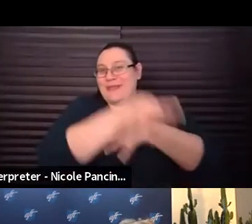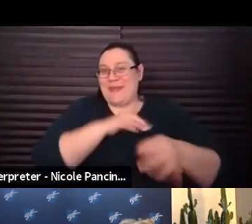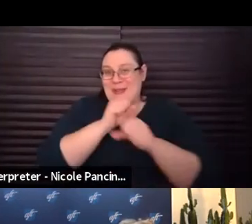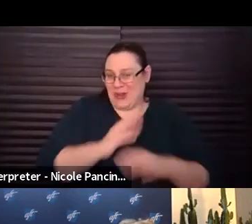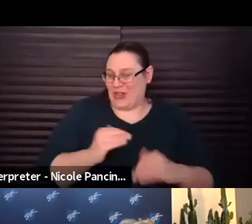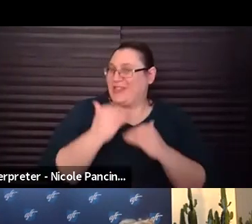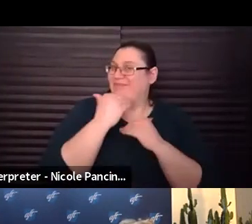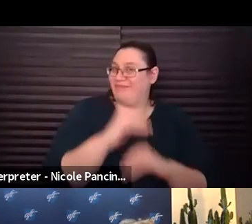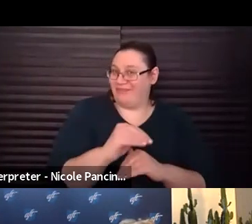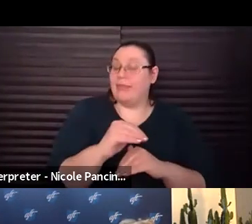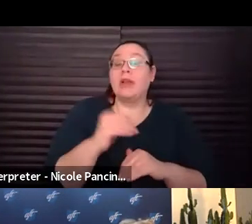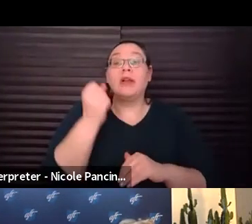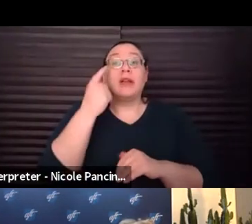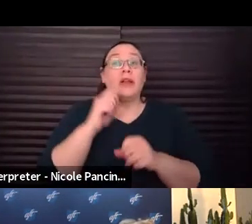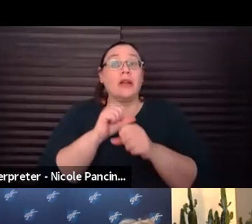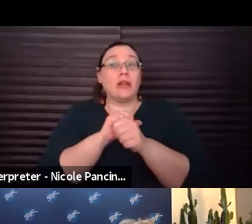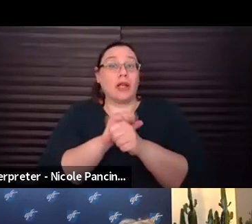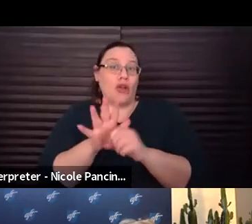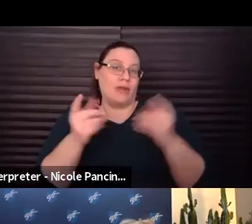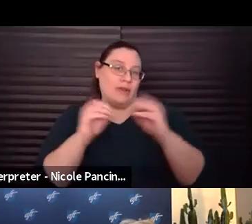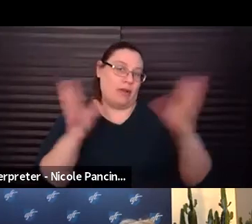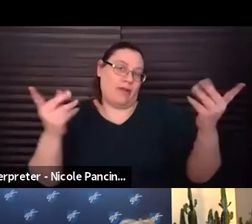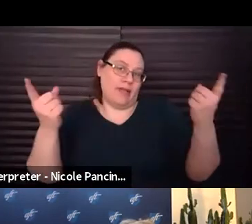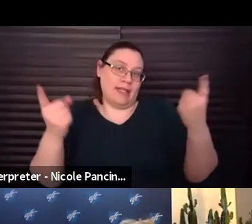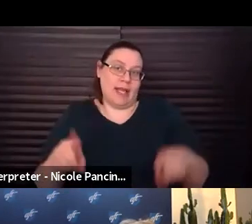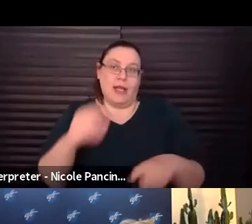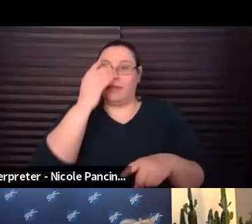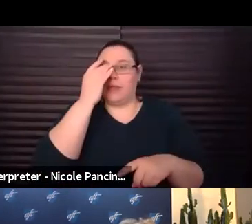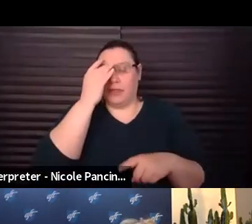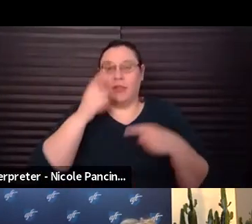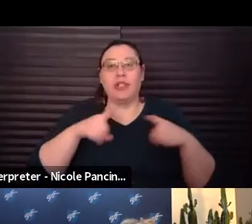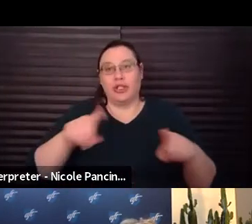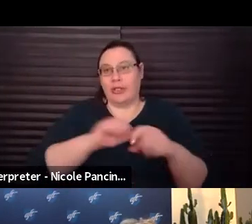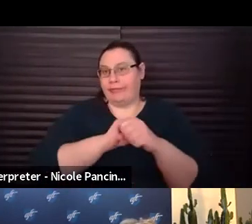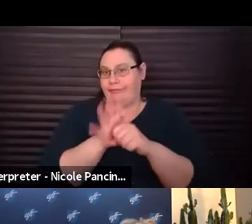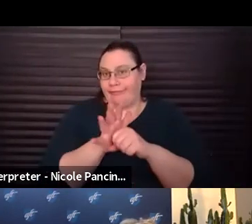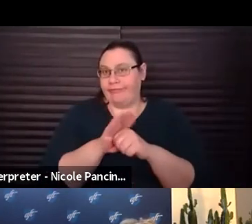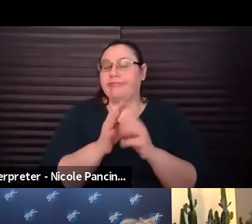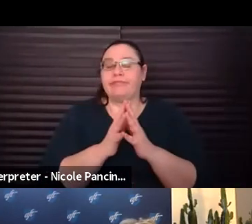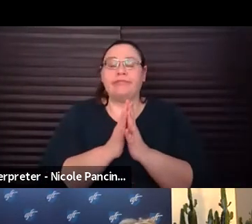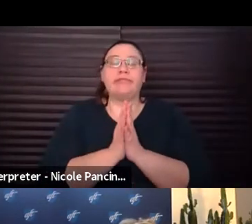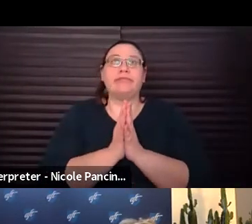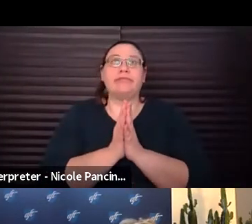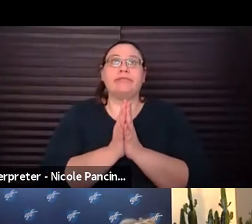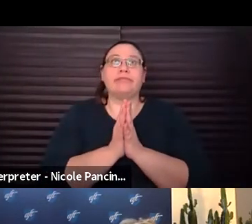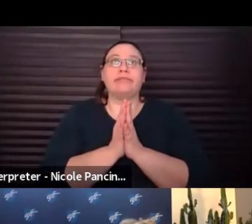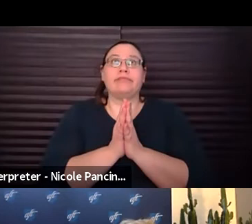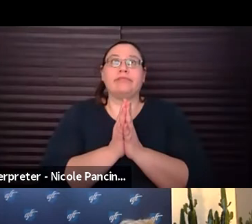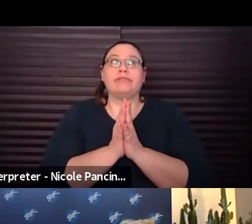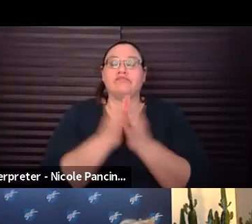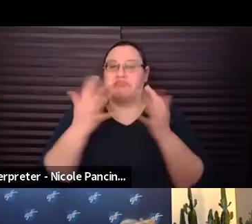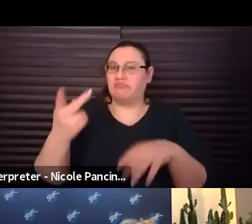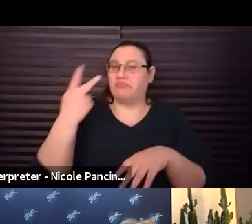when COVID obviously happened during the pandemic, what we have seen is, as you mentioned,